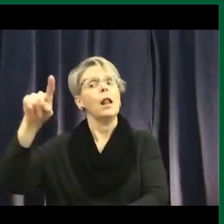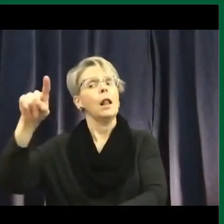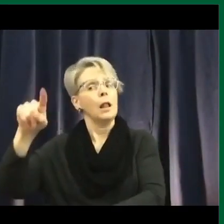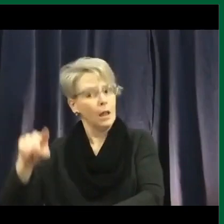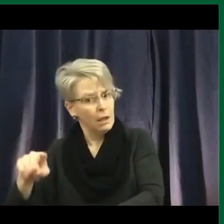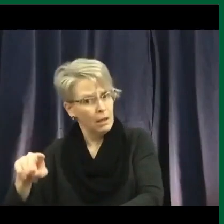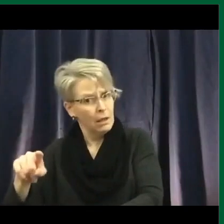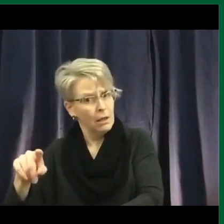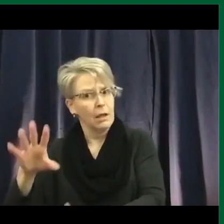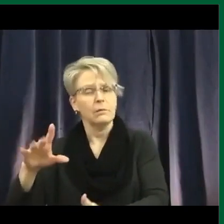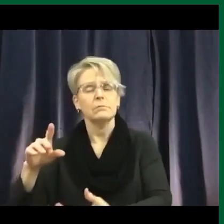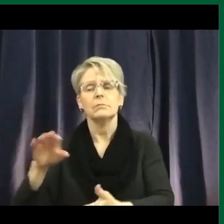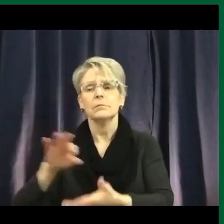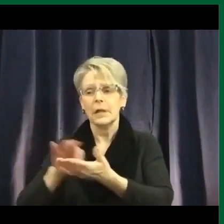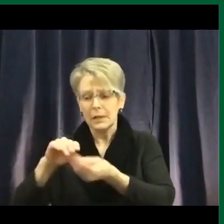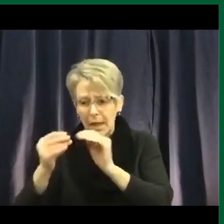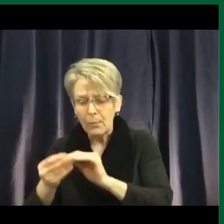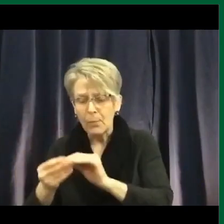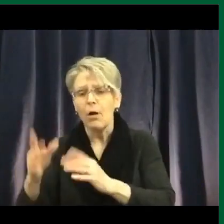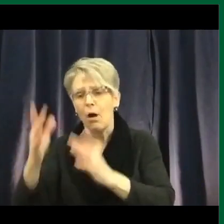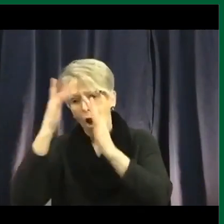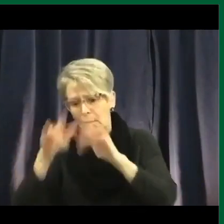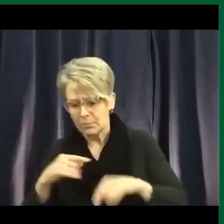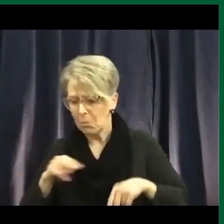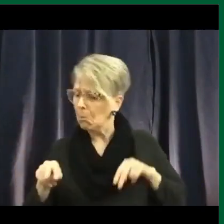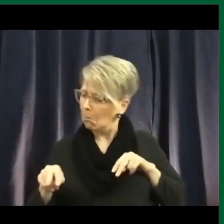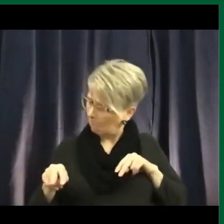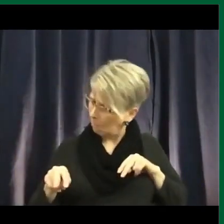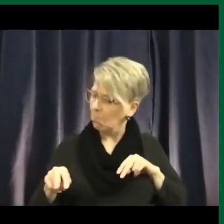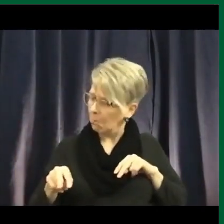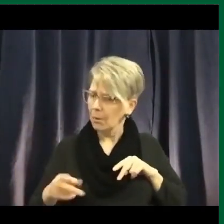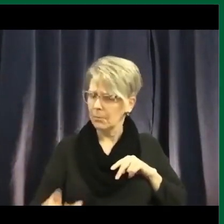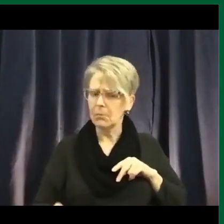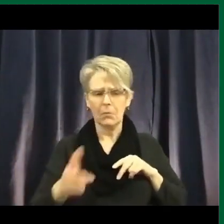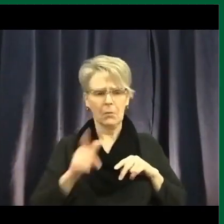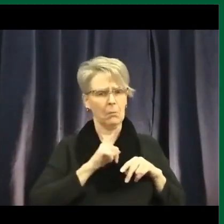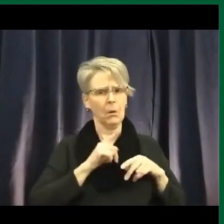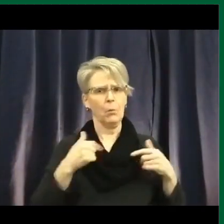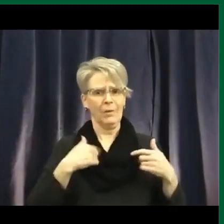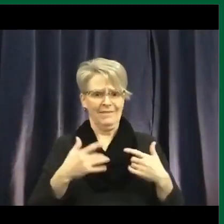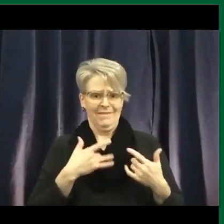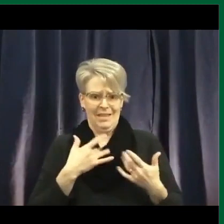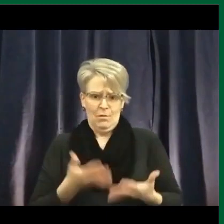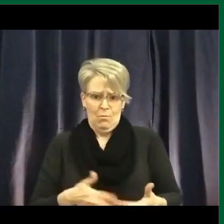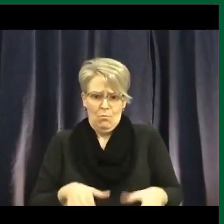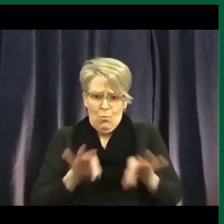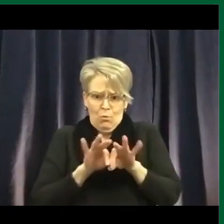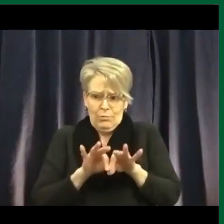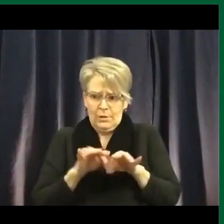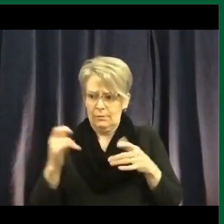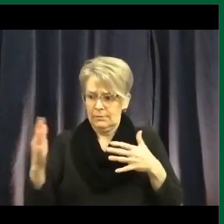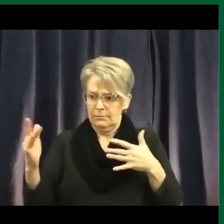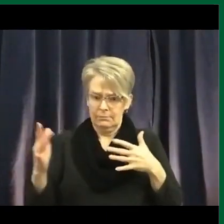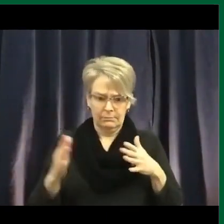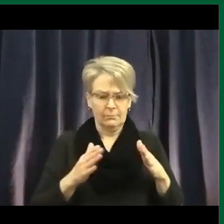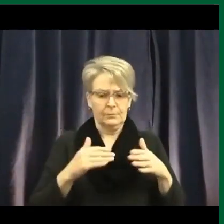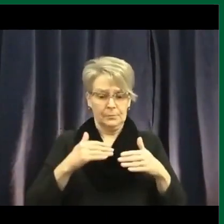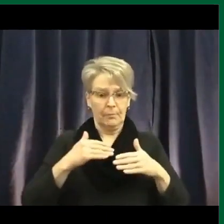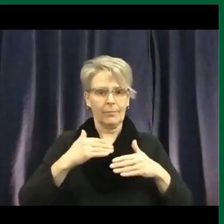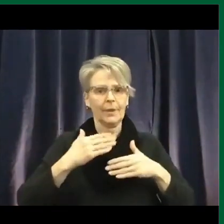as well as their daily case counts. So we really feel that we are at a very important part or step